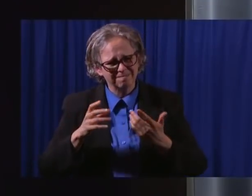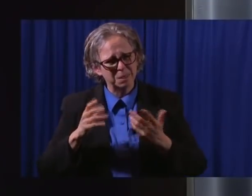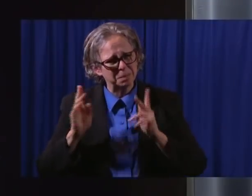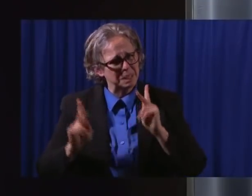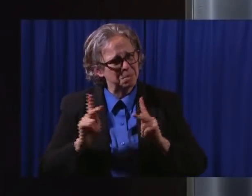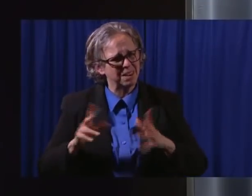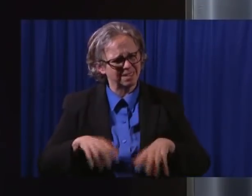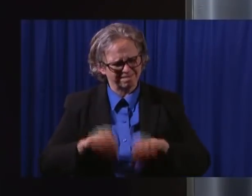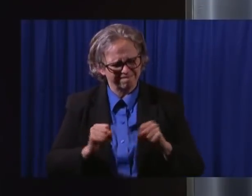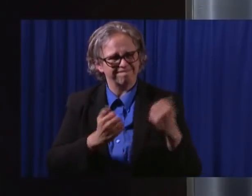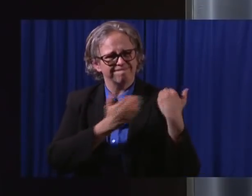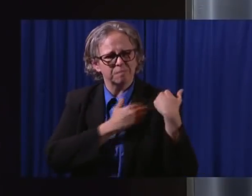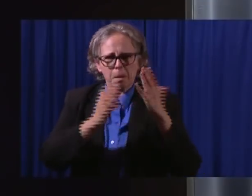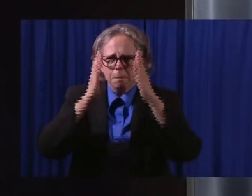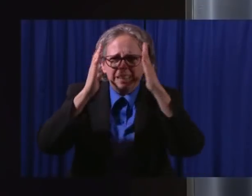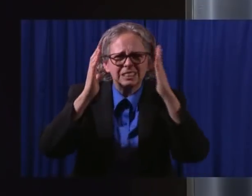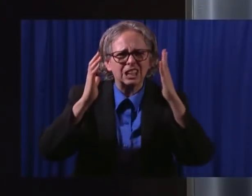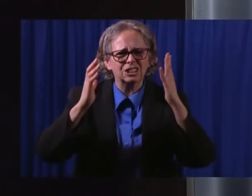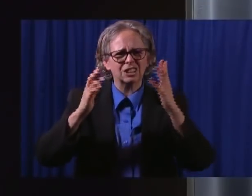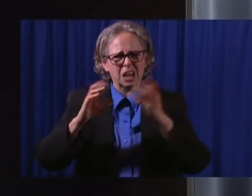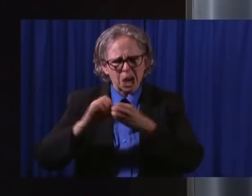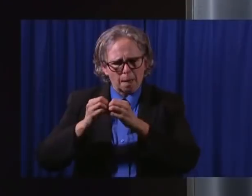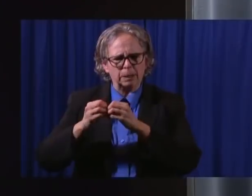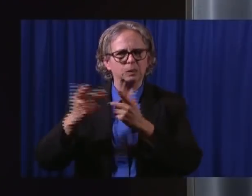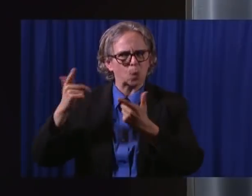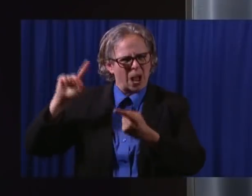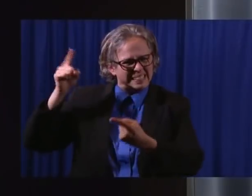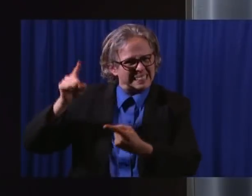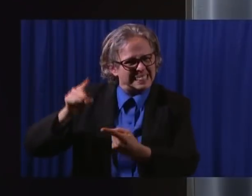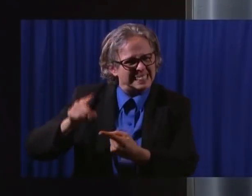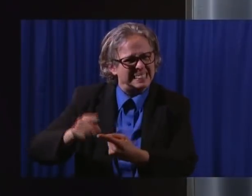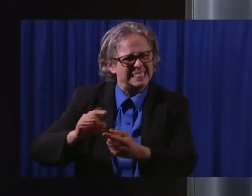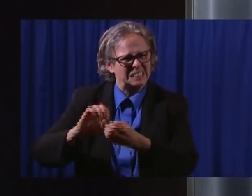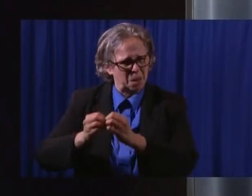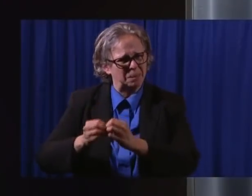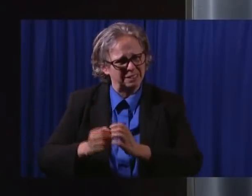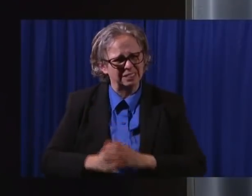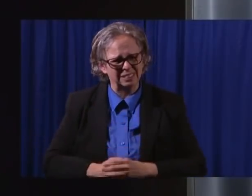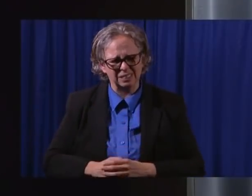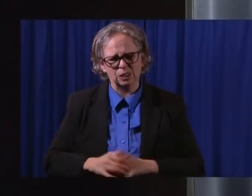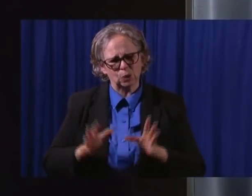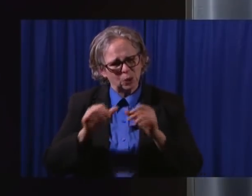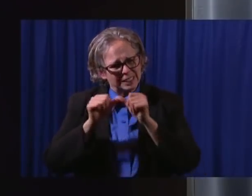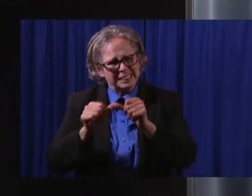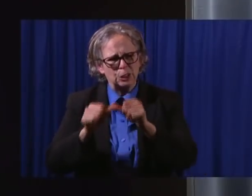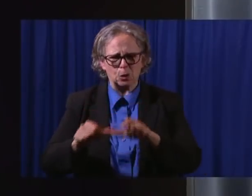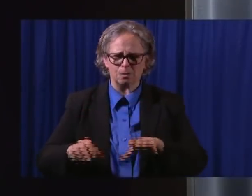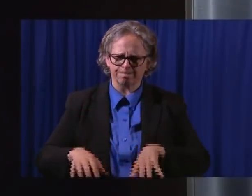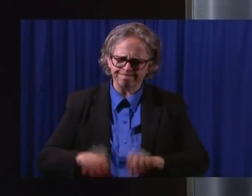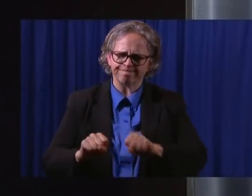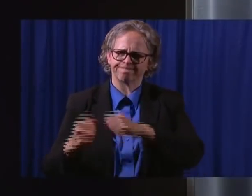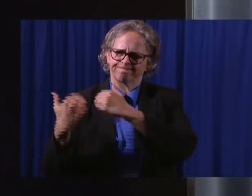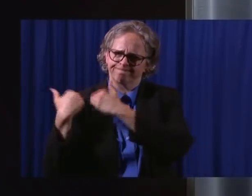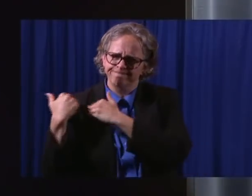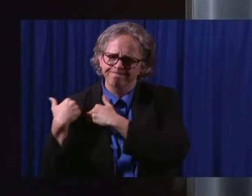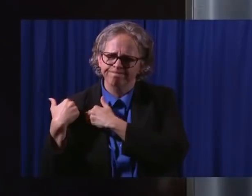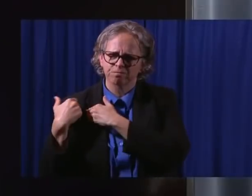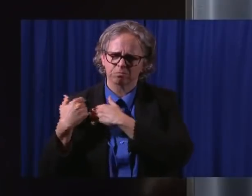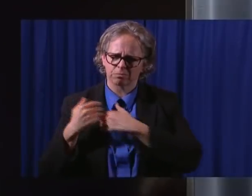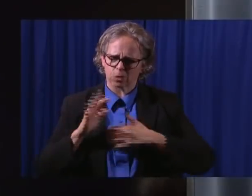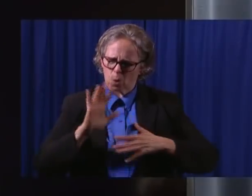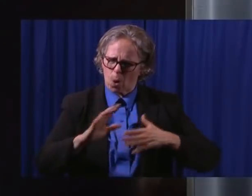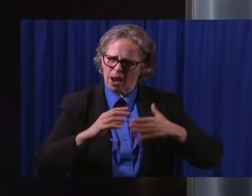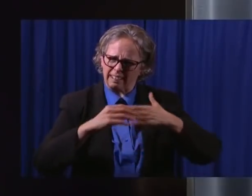own numbers down as we continue to test, but make sure that we are exhibiting the practices that your leadership is giving us